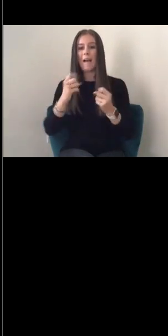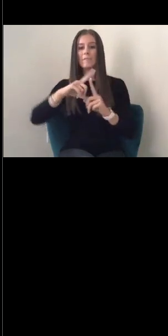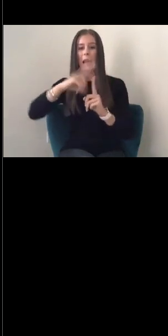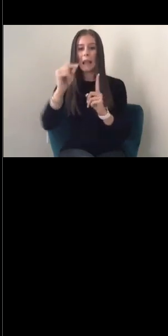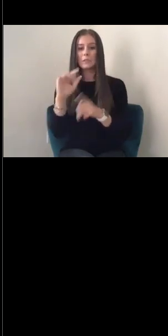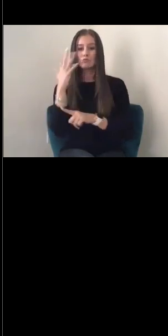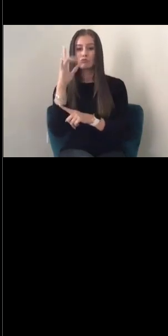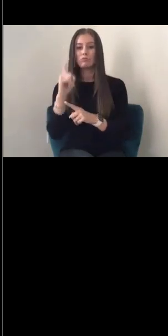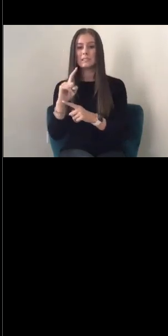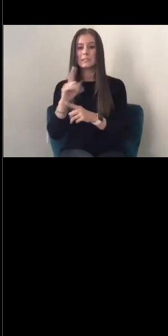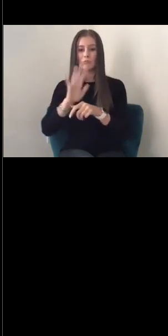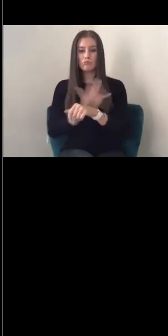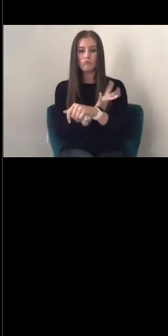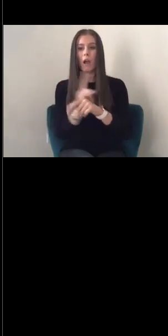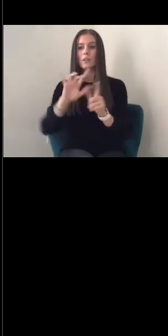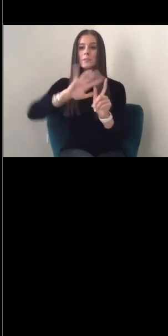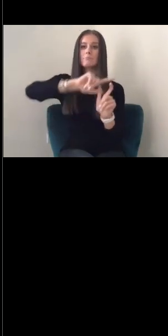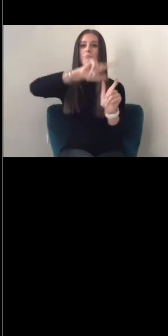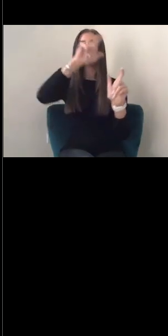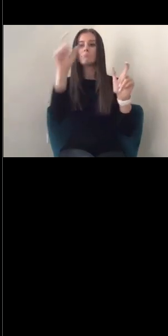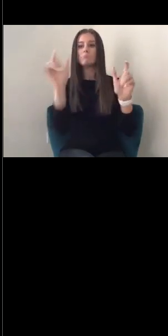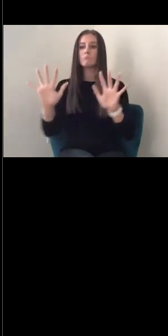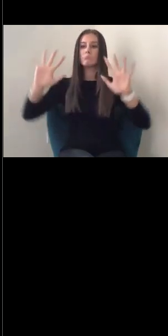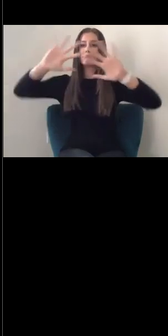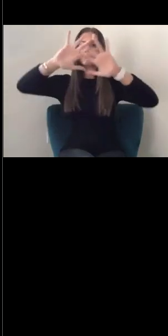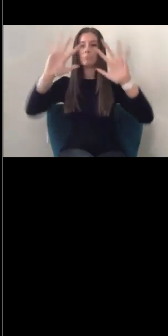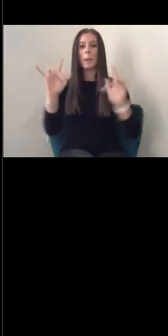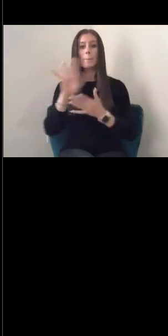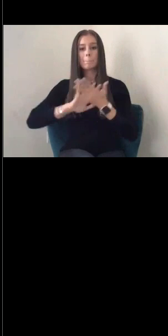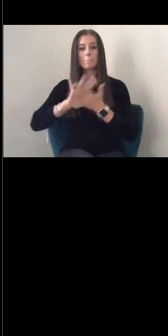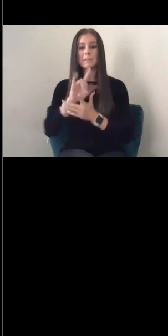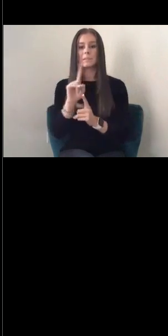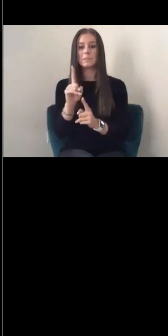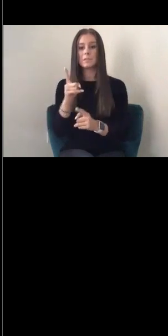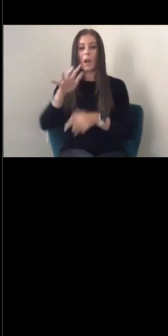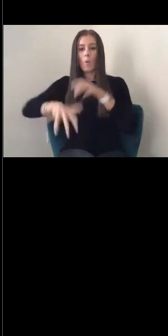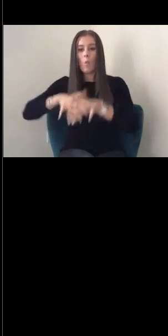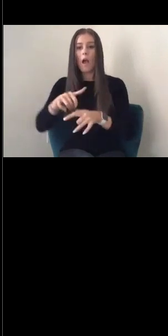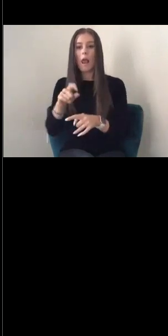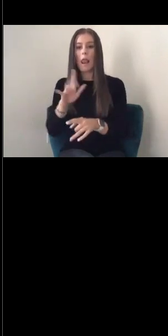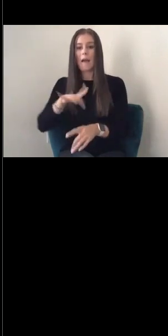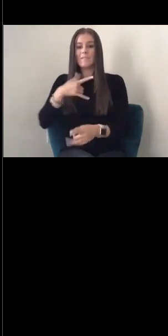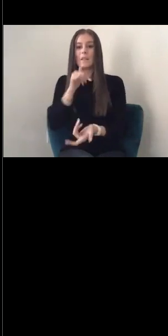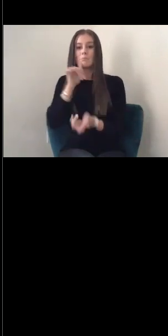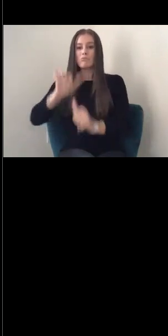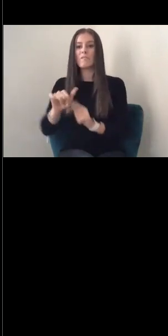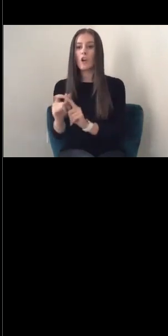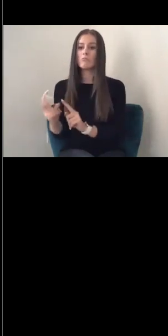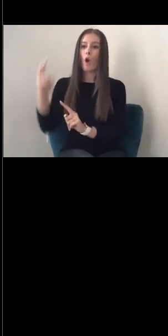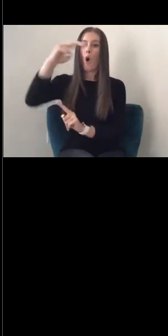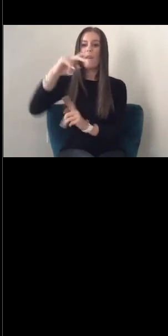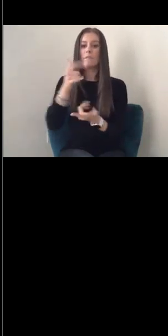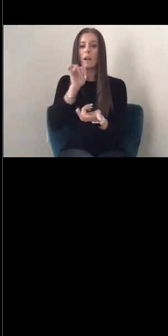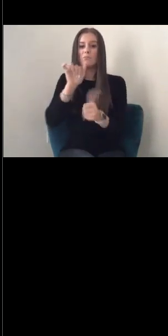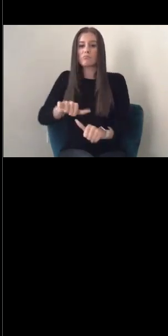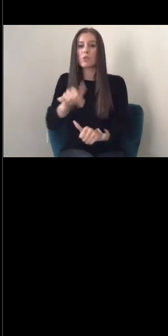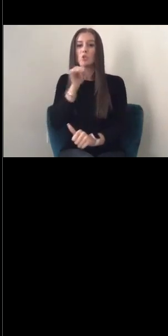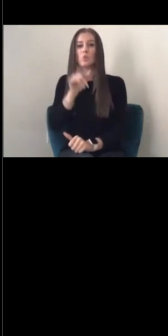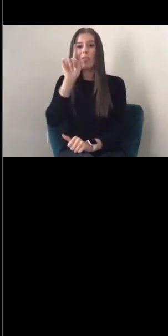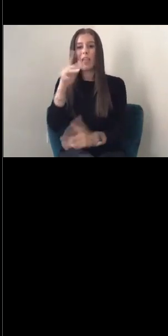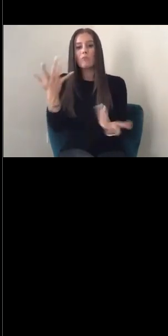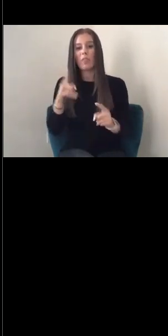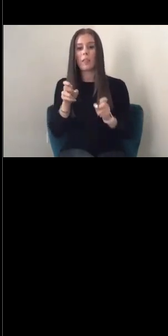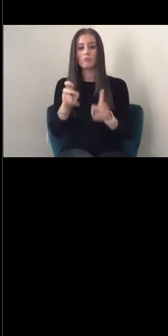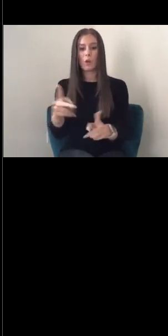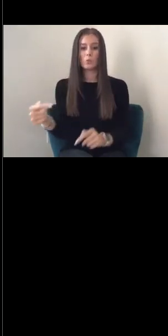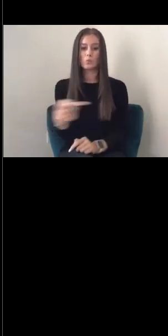and grassland. And this will make it more attractive for wildlife to use as a crossing point over any given road.